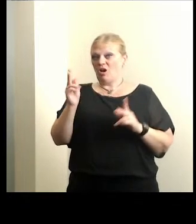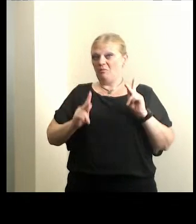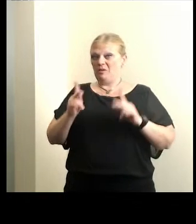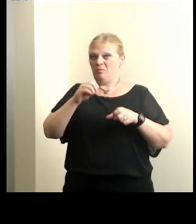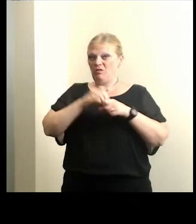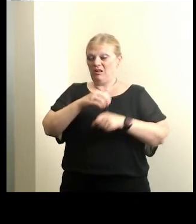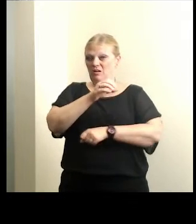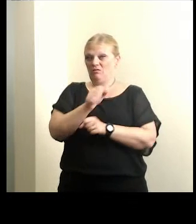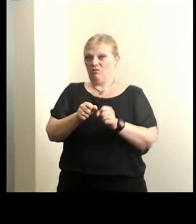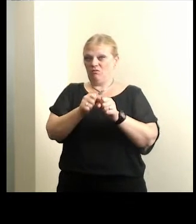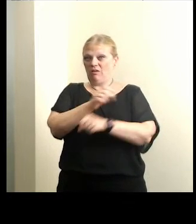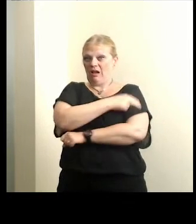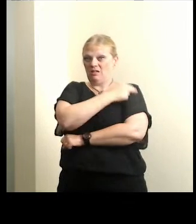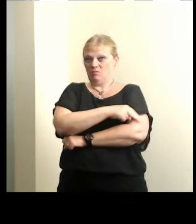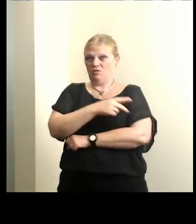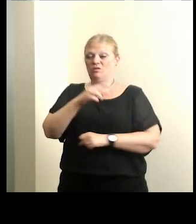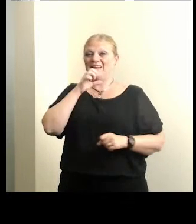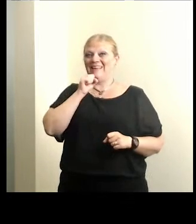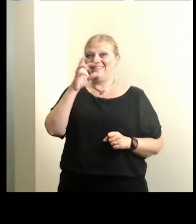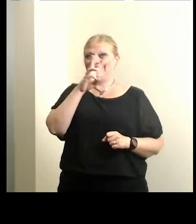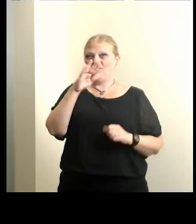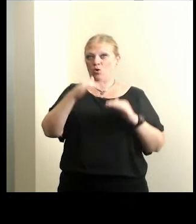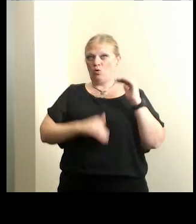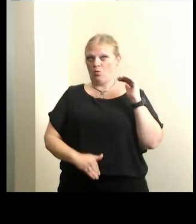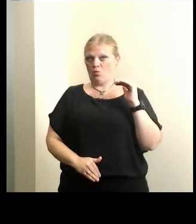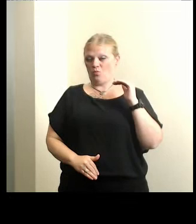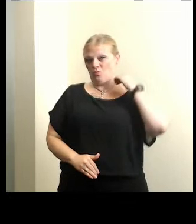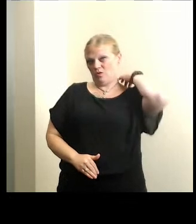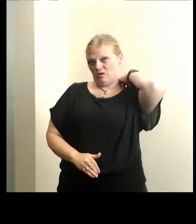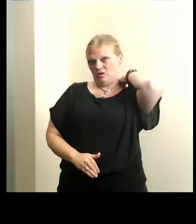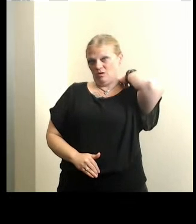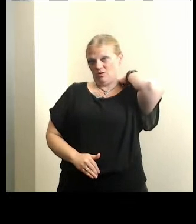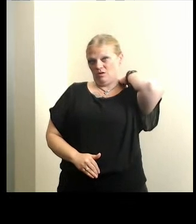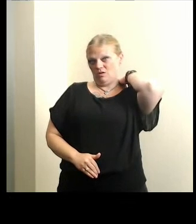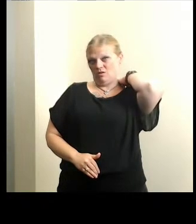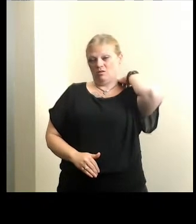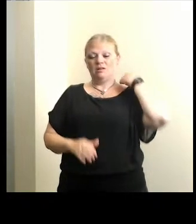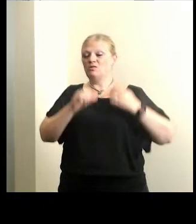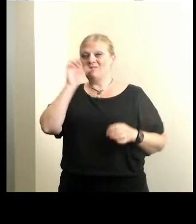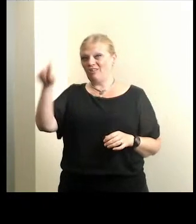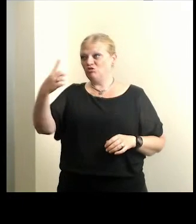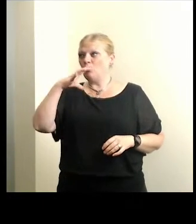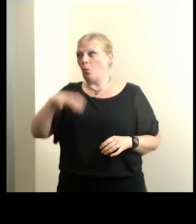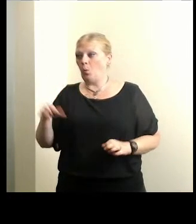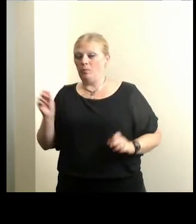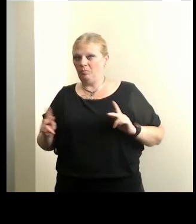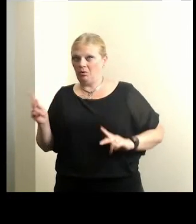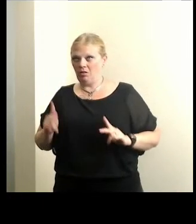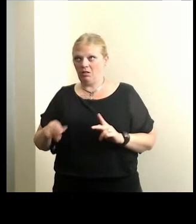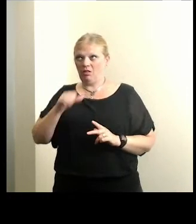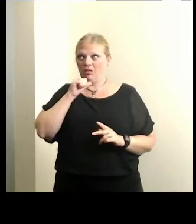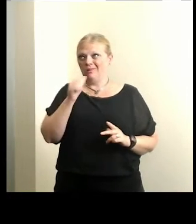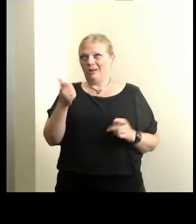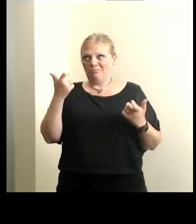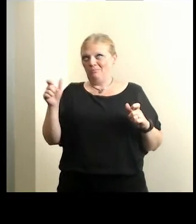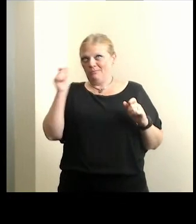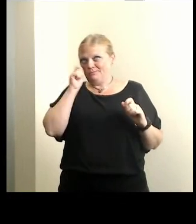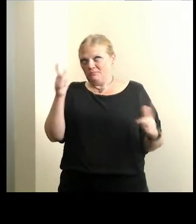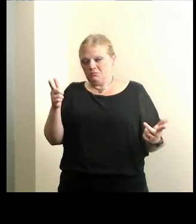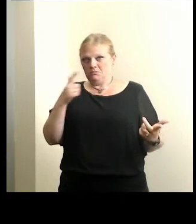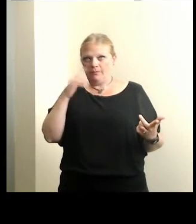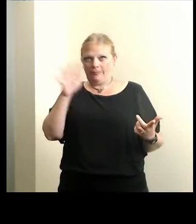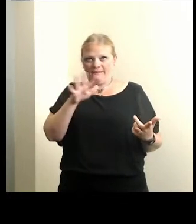are age 64 and under. It's not just young people. This is not just old people. It's not totally surprising